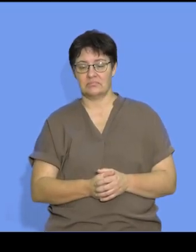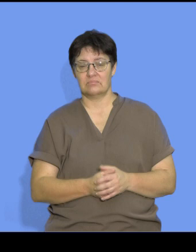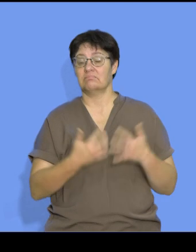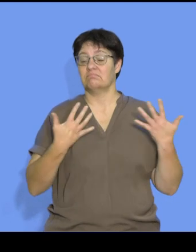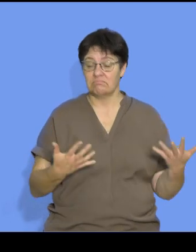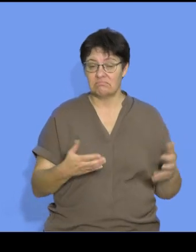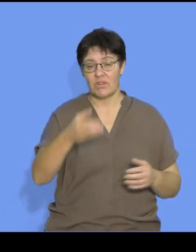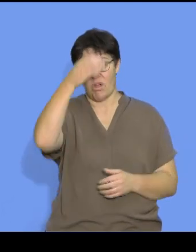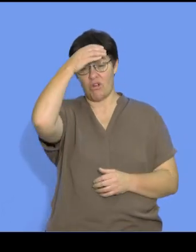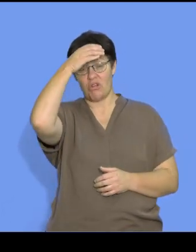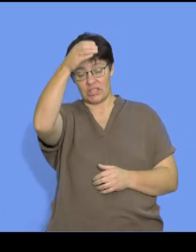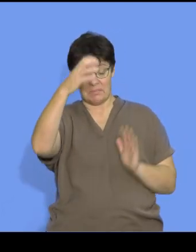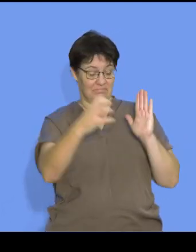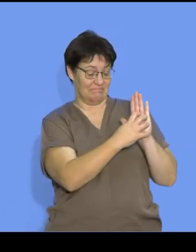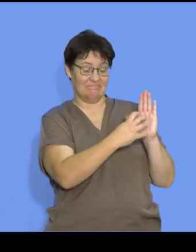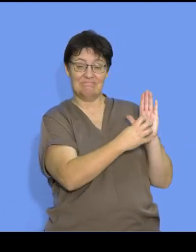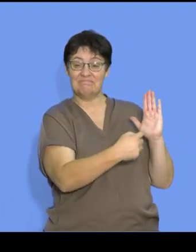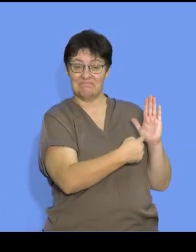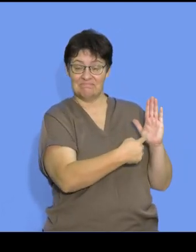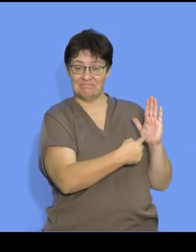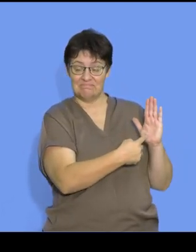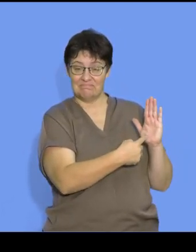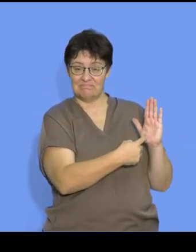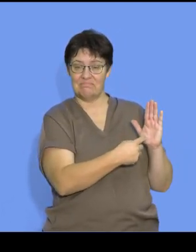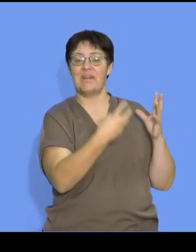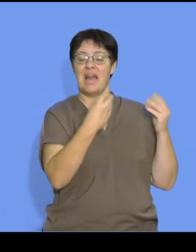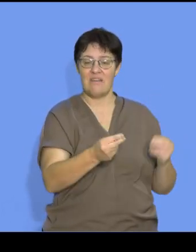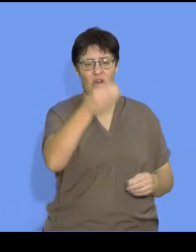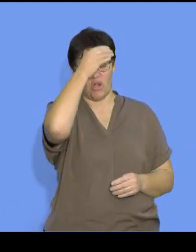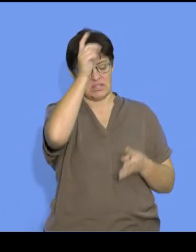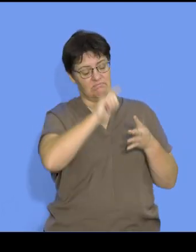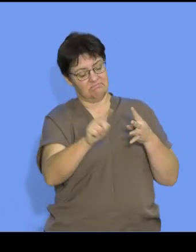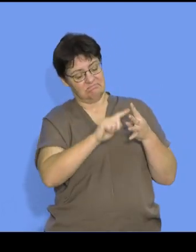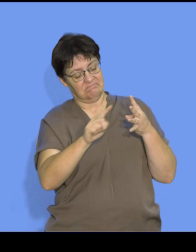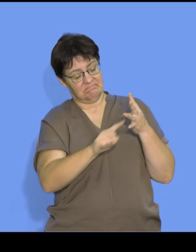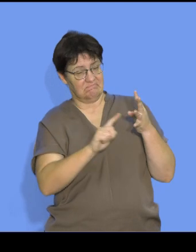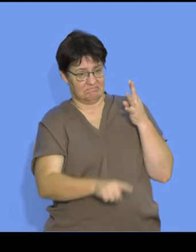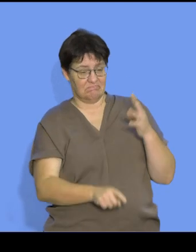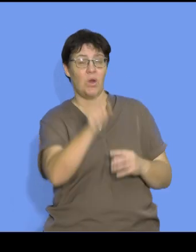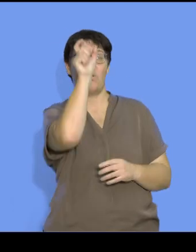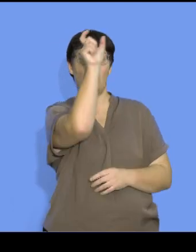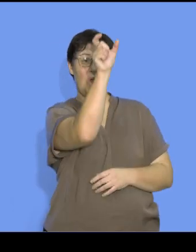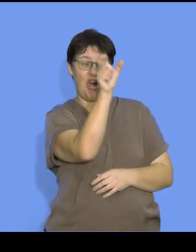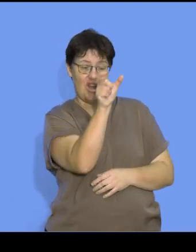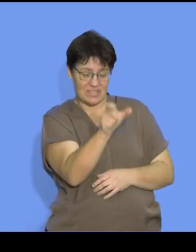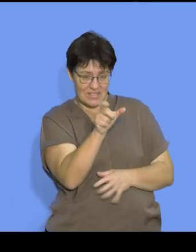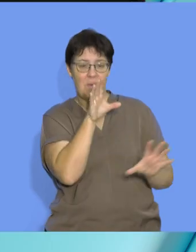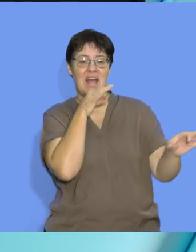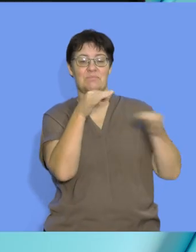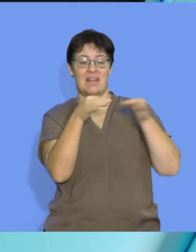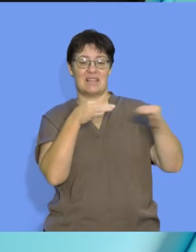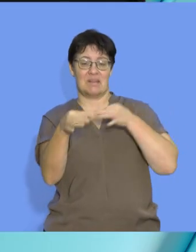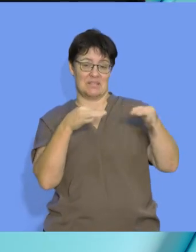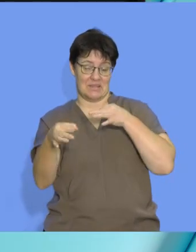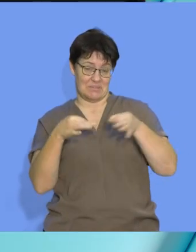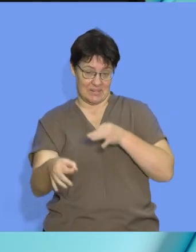Our concept map for today has specific concepts or words that I'm going to define throughout this lesson,